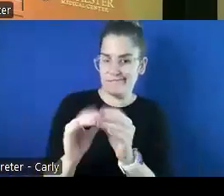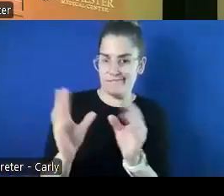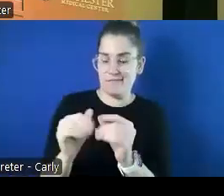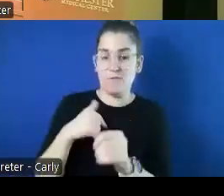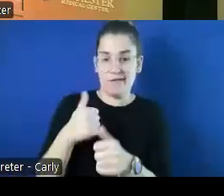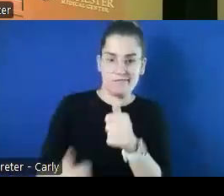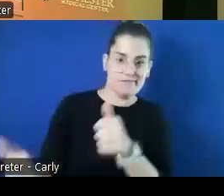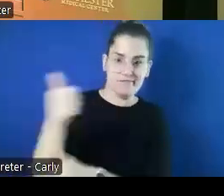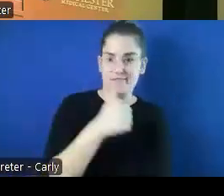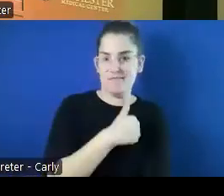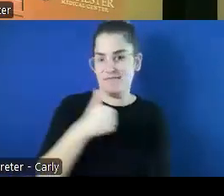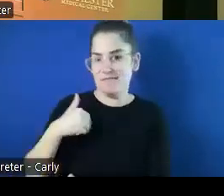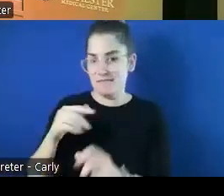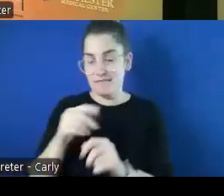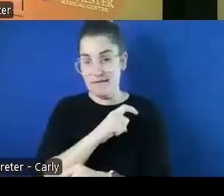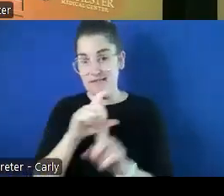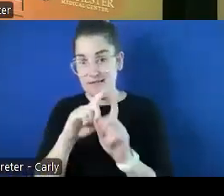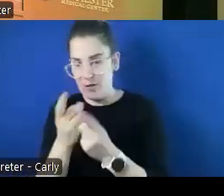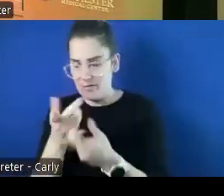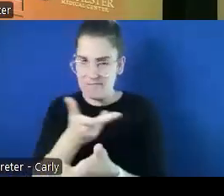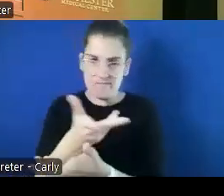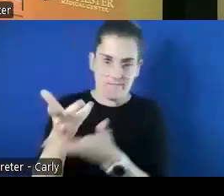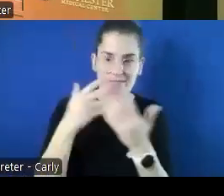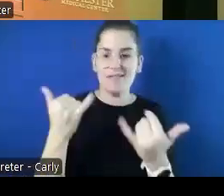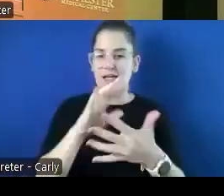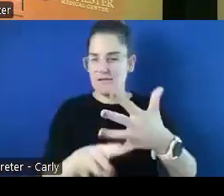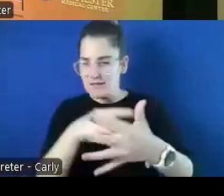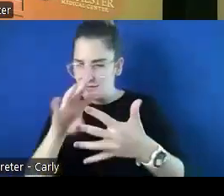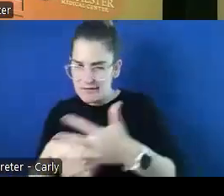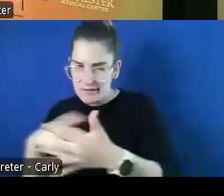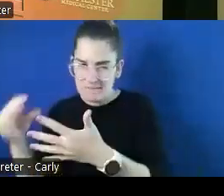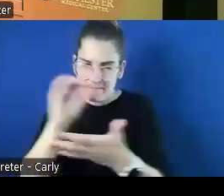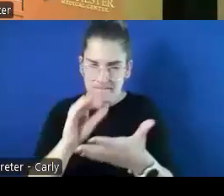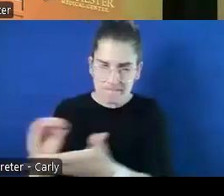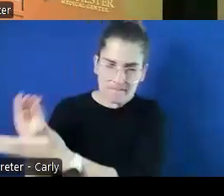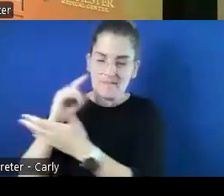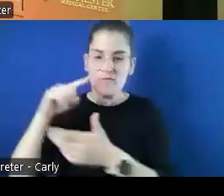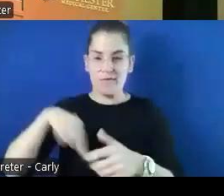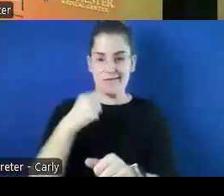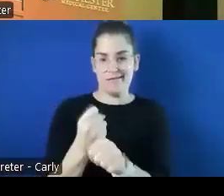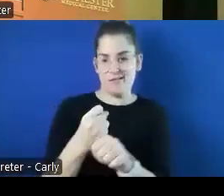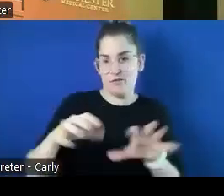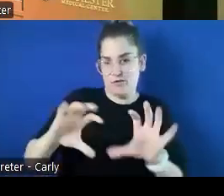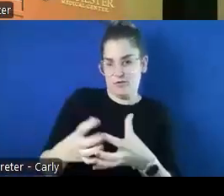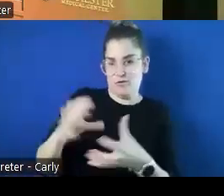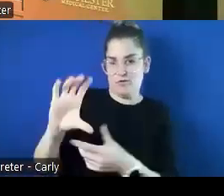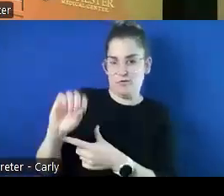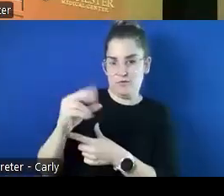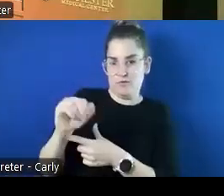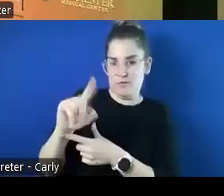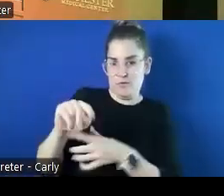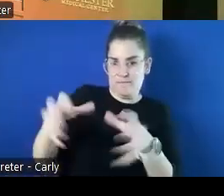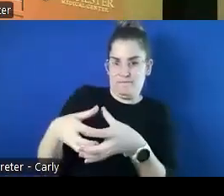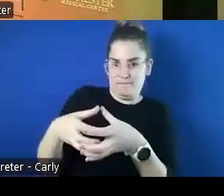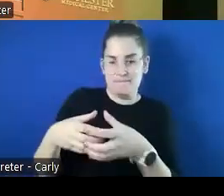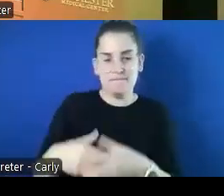Department, and we're right now in the process of scheduling these experiences for this year's cohort. And this is part of a wider